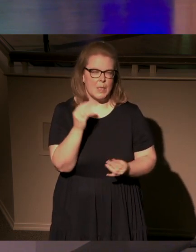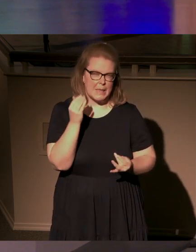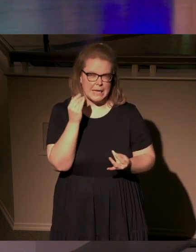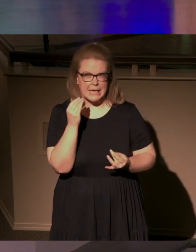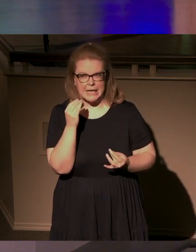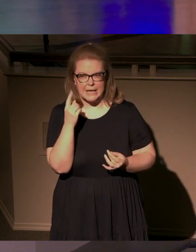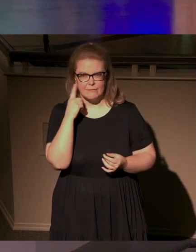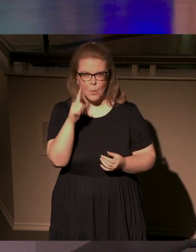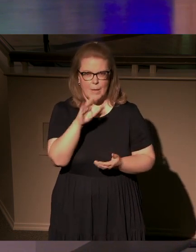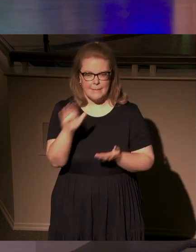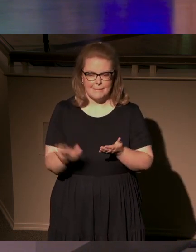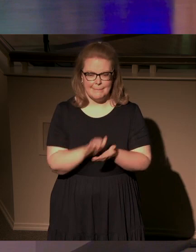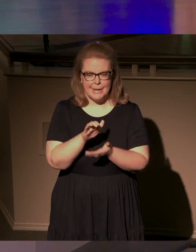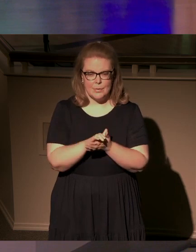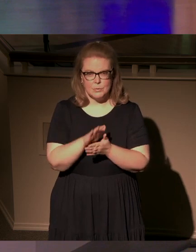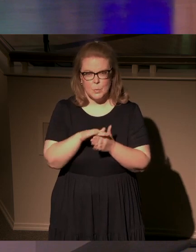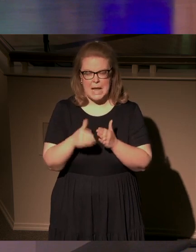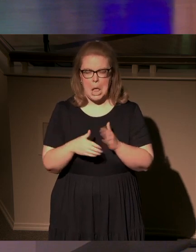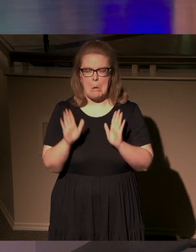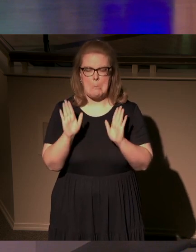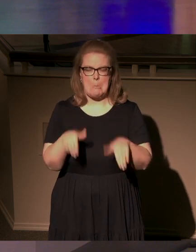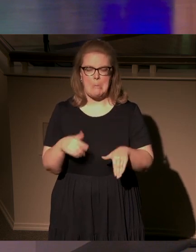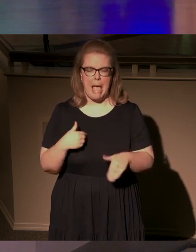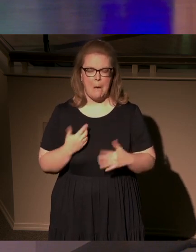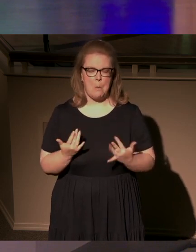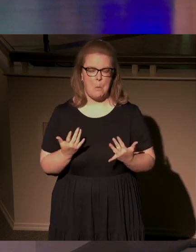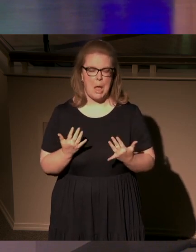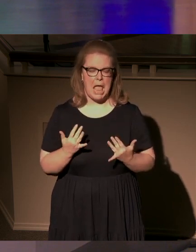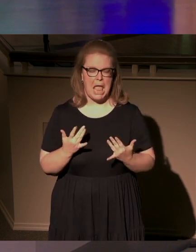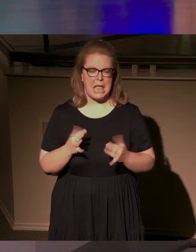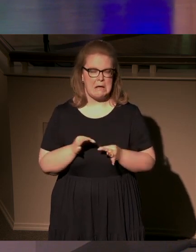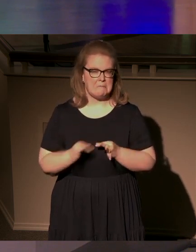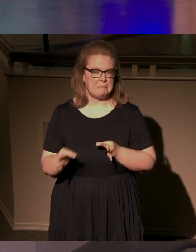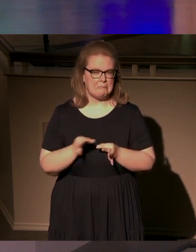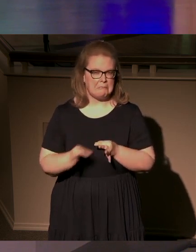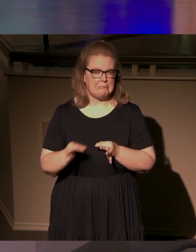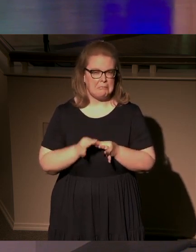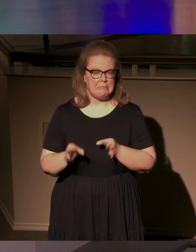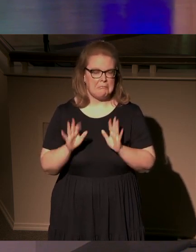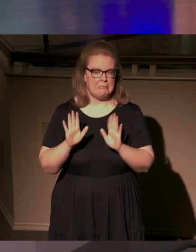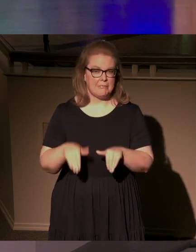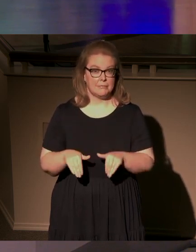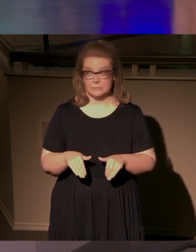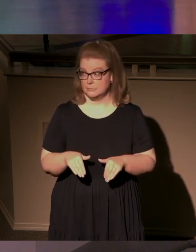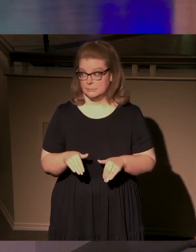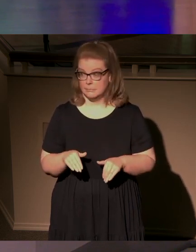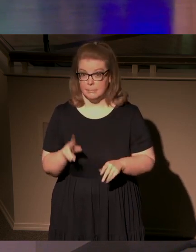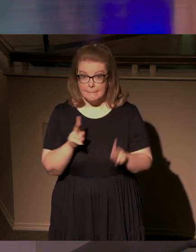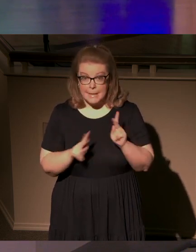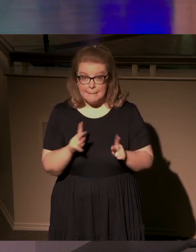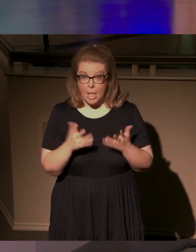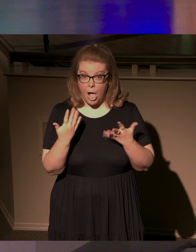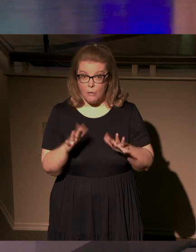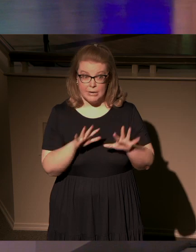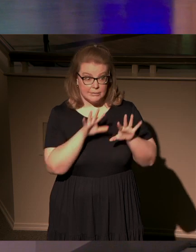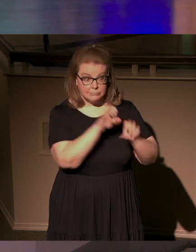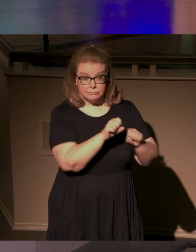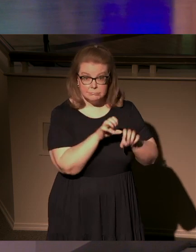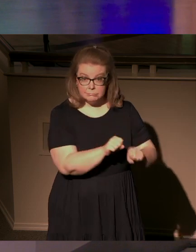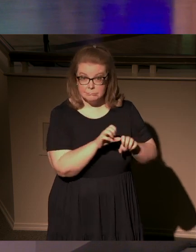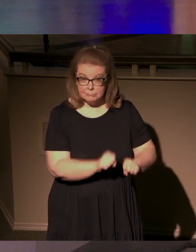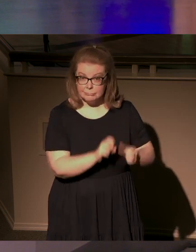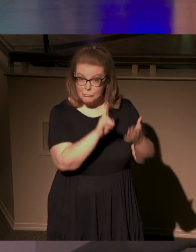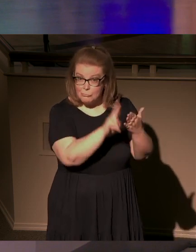thinking for the marriage weekend that you're just going to wait and wait and wait. People are already kind of jumping in on